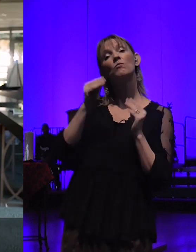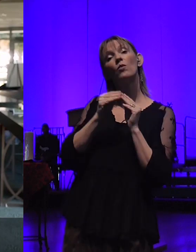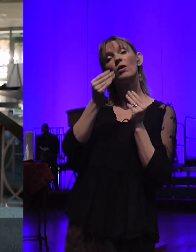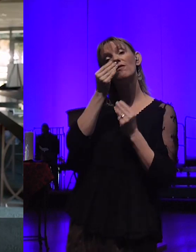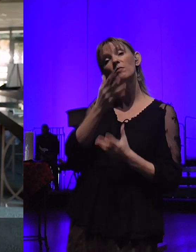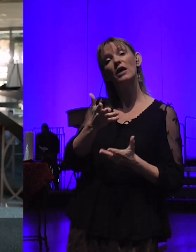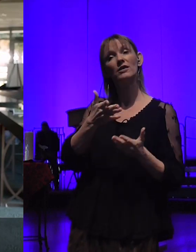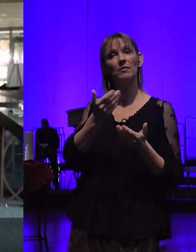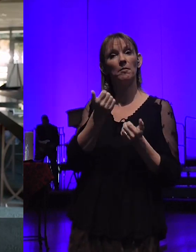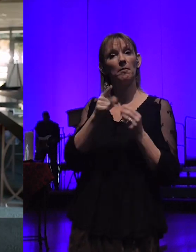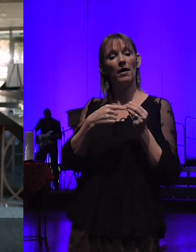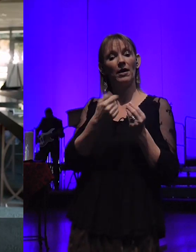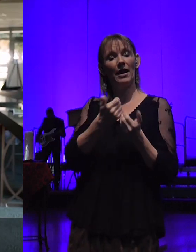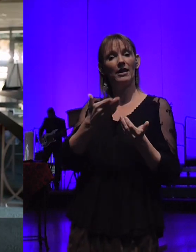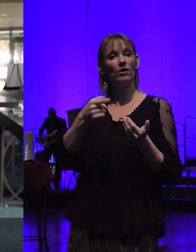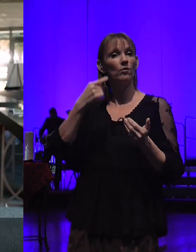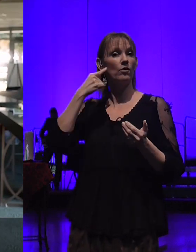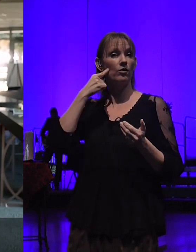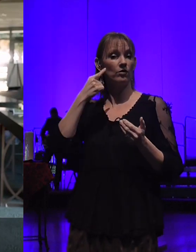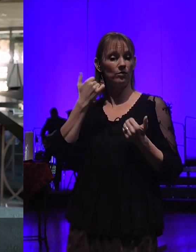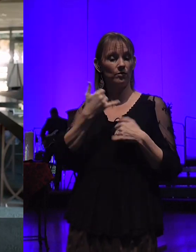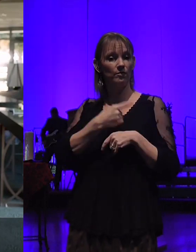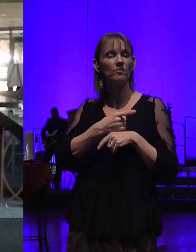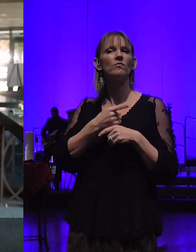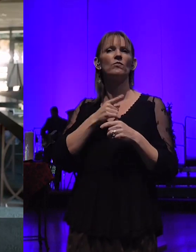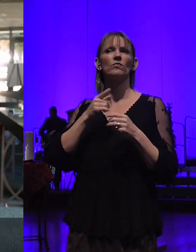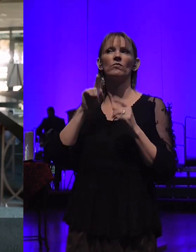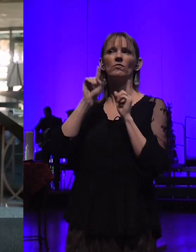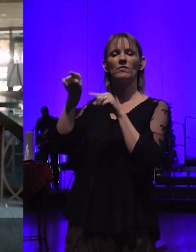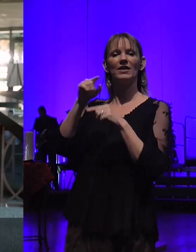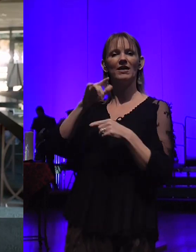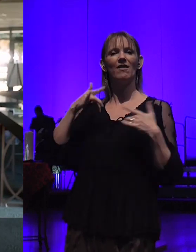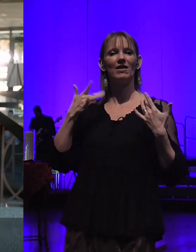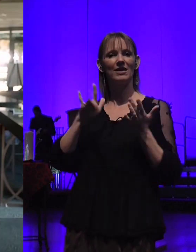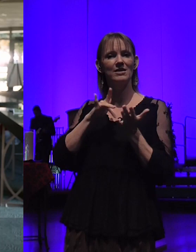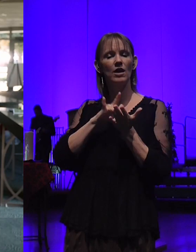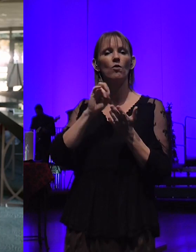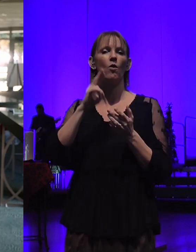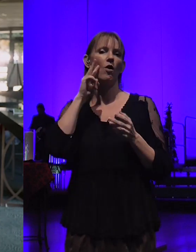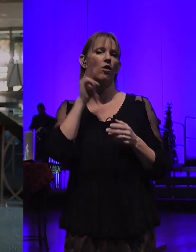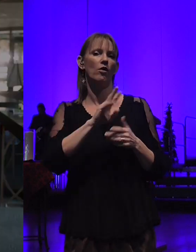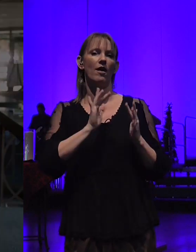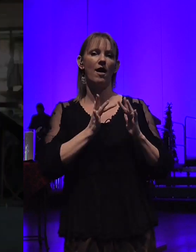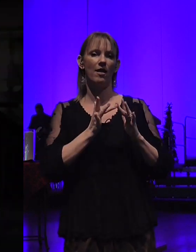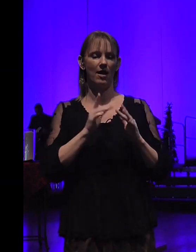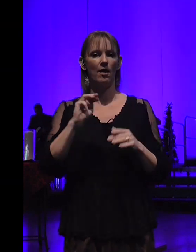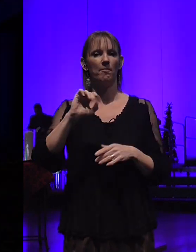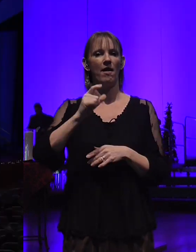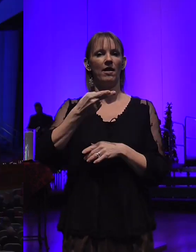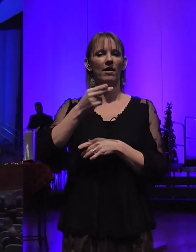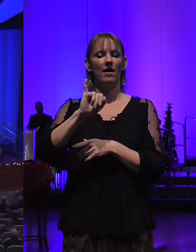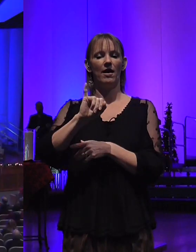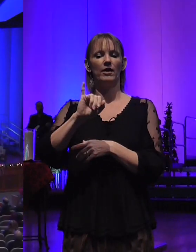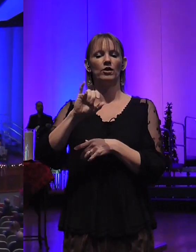about anything you've heard today, visit the Event Center or connect with us online at milehighchurch.org.